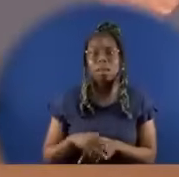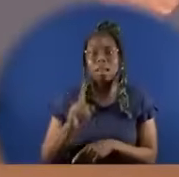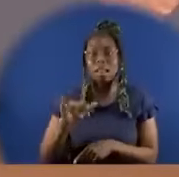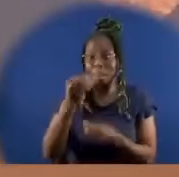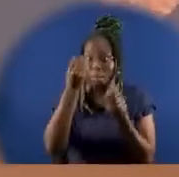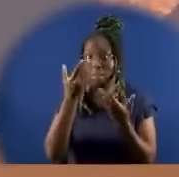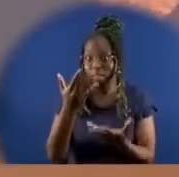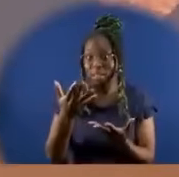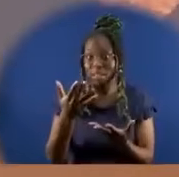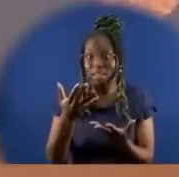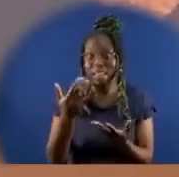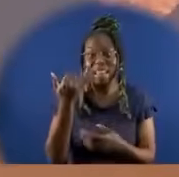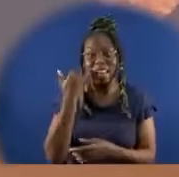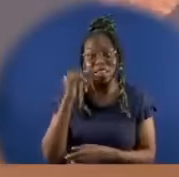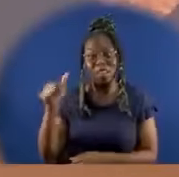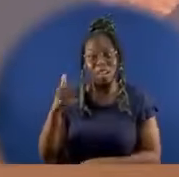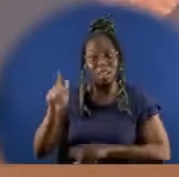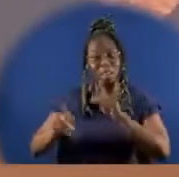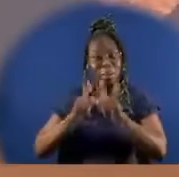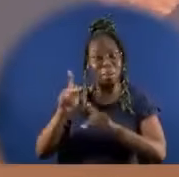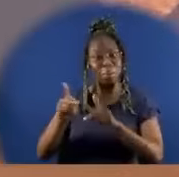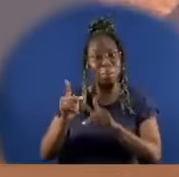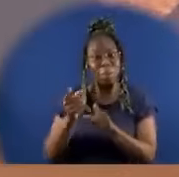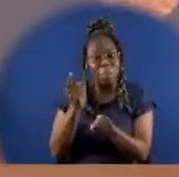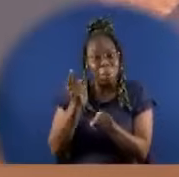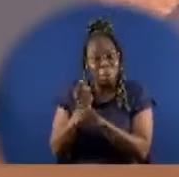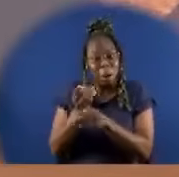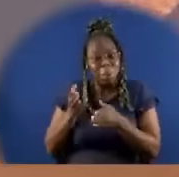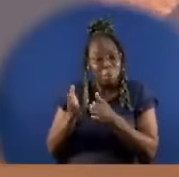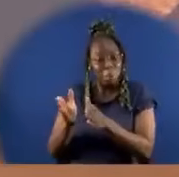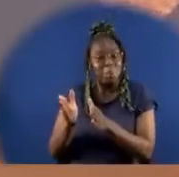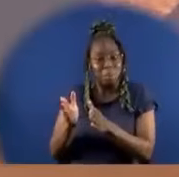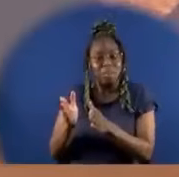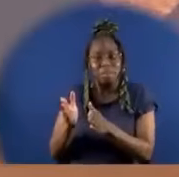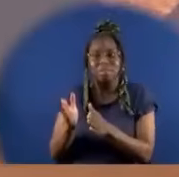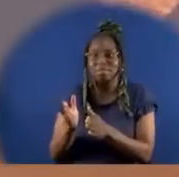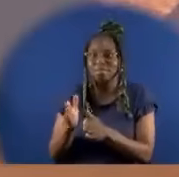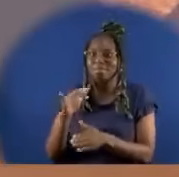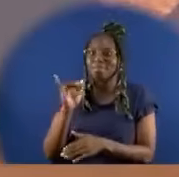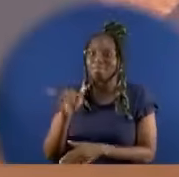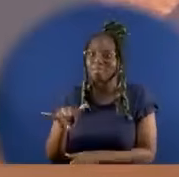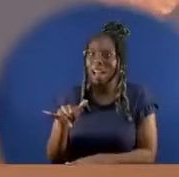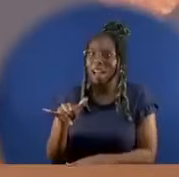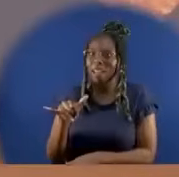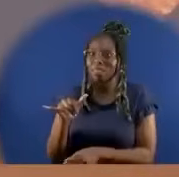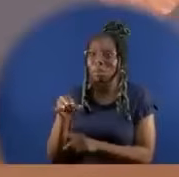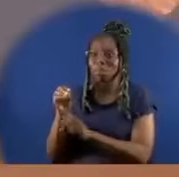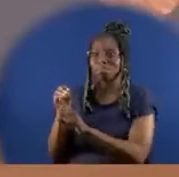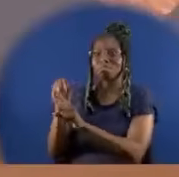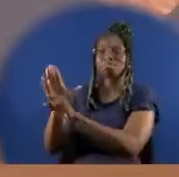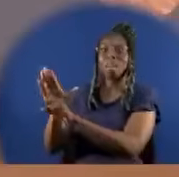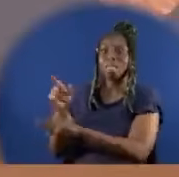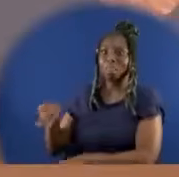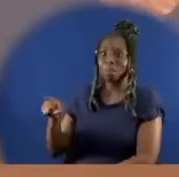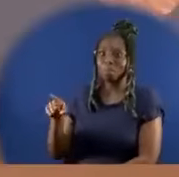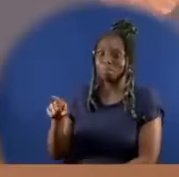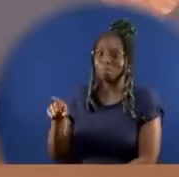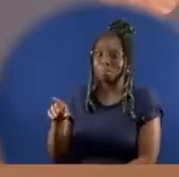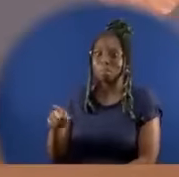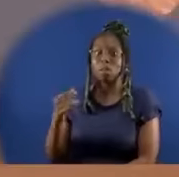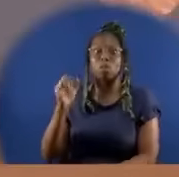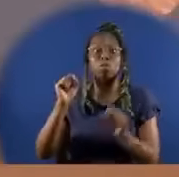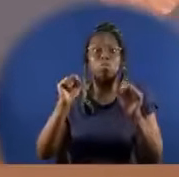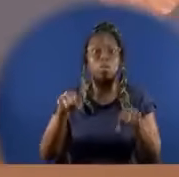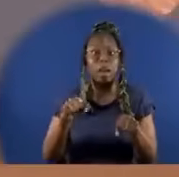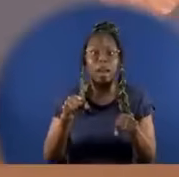way you speak to other people in the right tone, it really does matter, because you can say the right thing